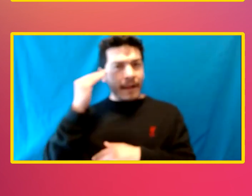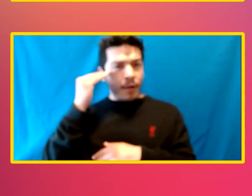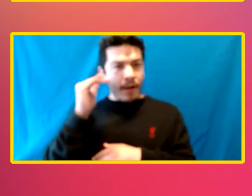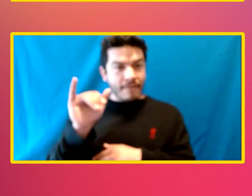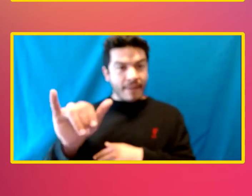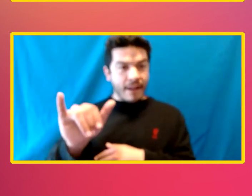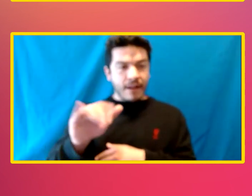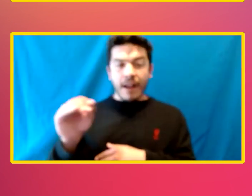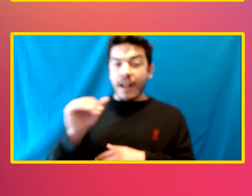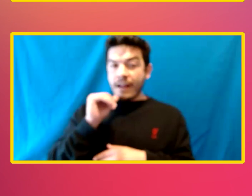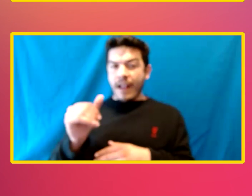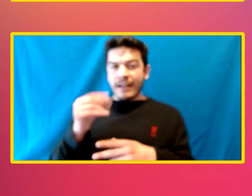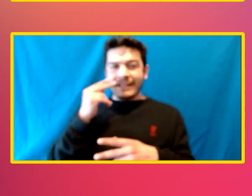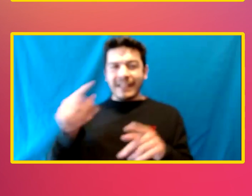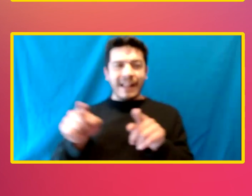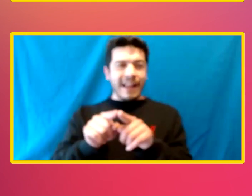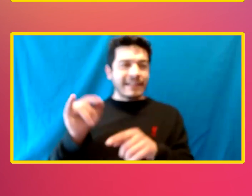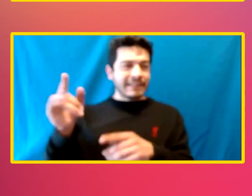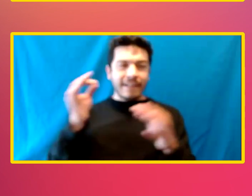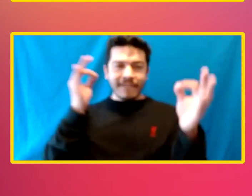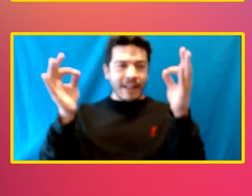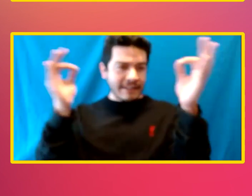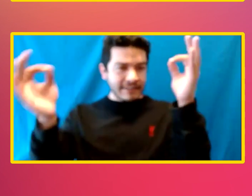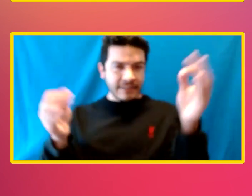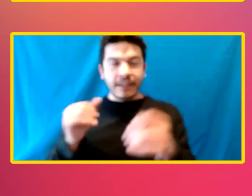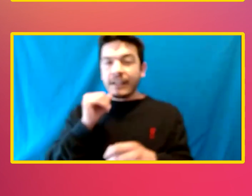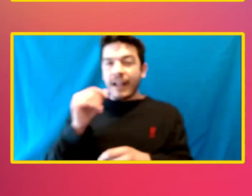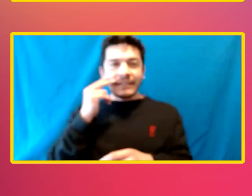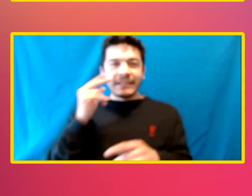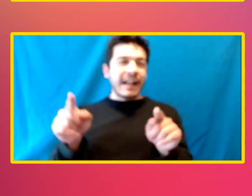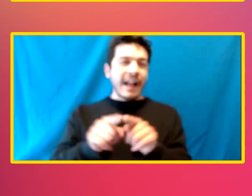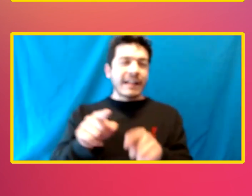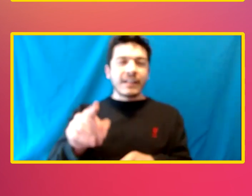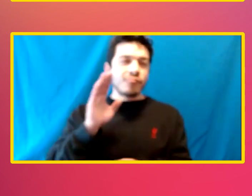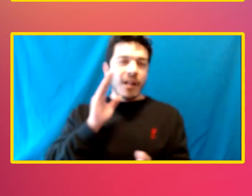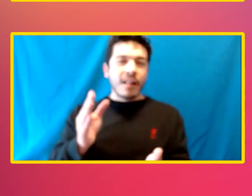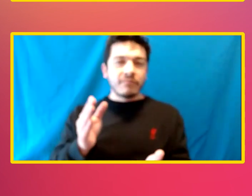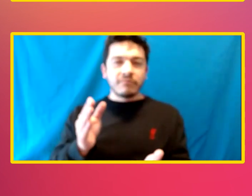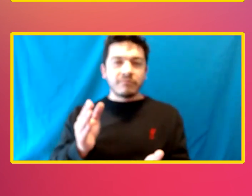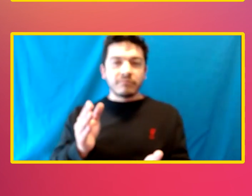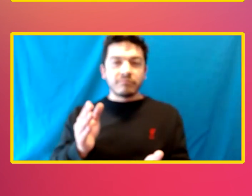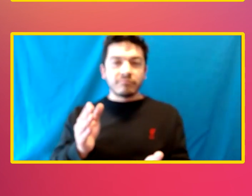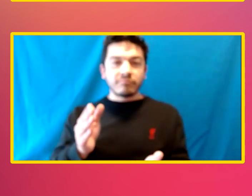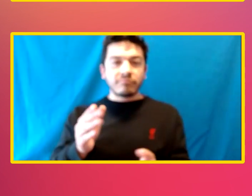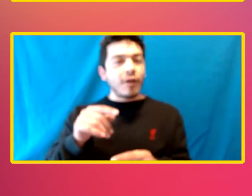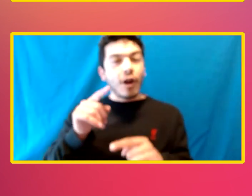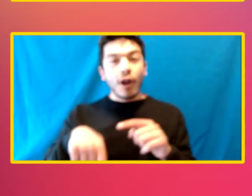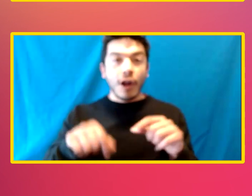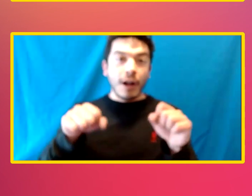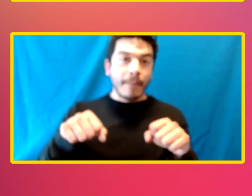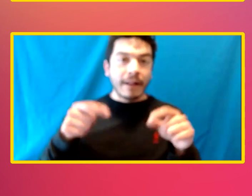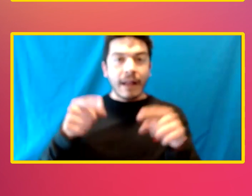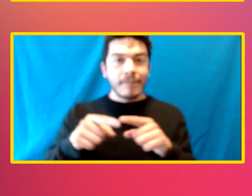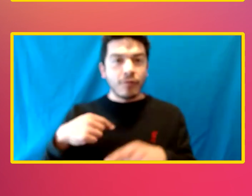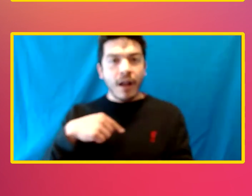that and not treat it as if it could be fantasy, not mm, treat it as if it's could not possibly